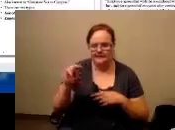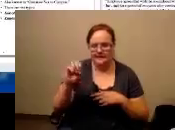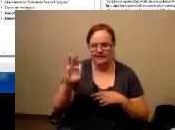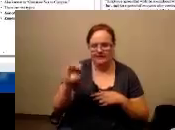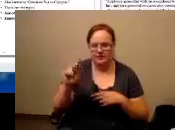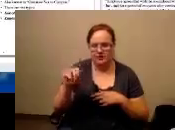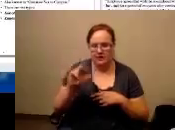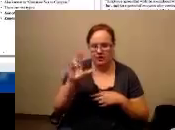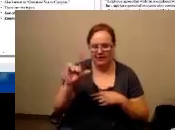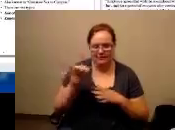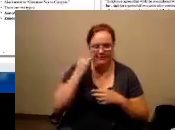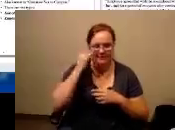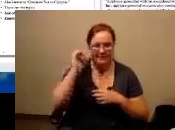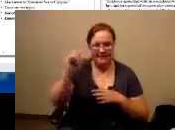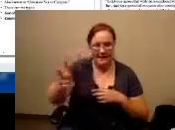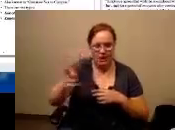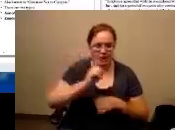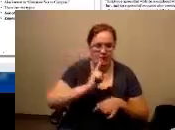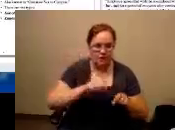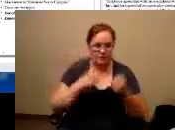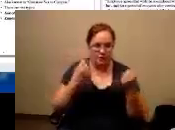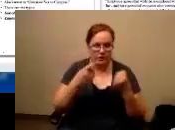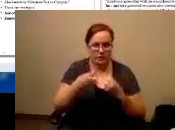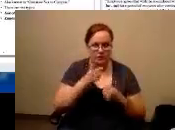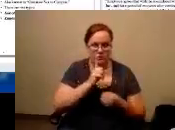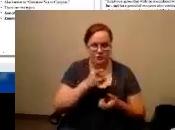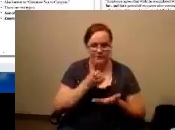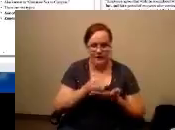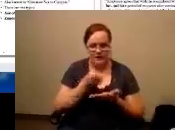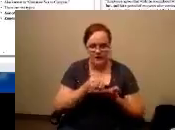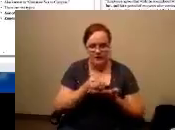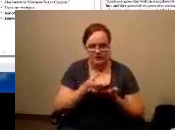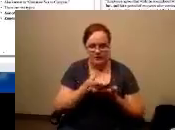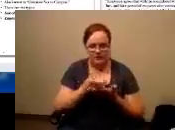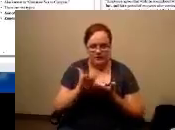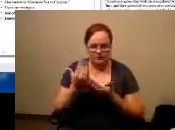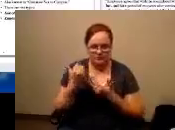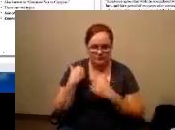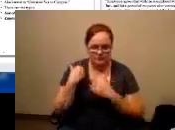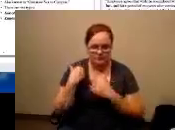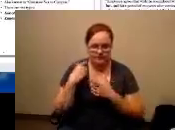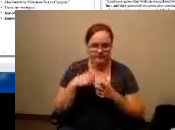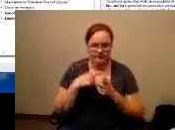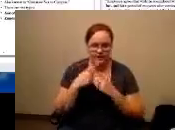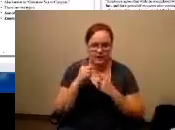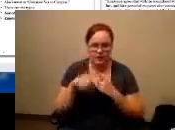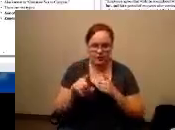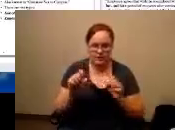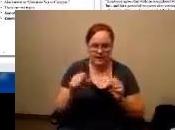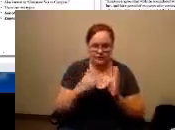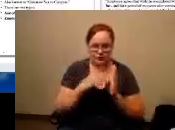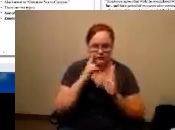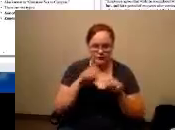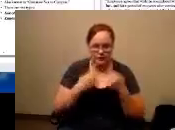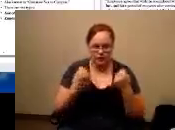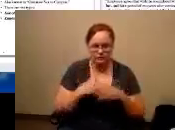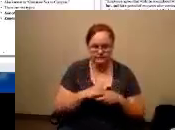there's a breach and you've been economically harmed, that you have standing to sue for breach.